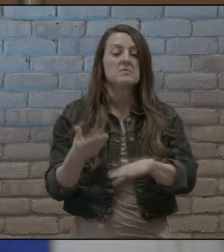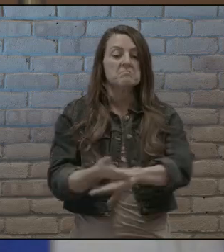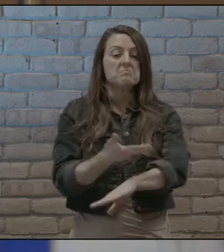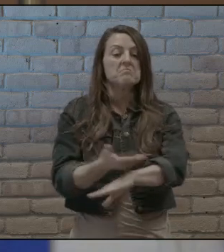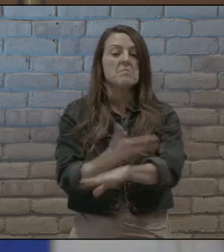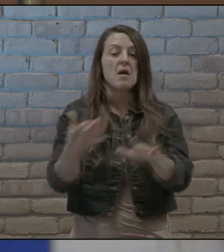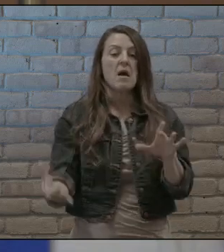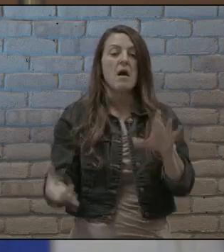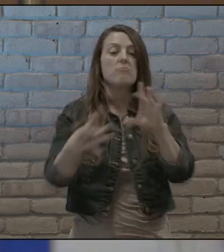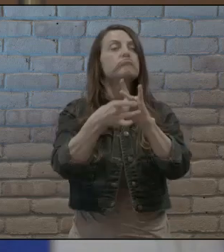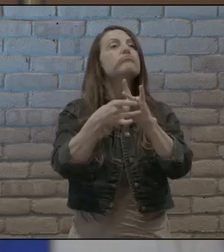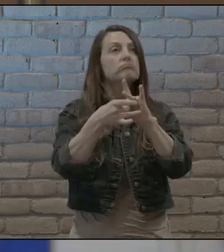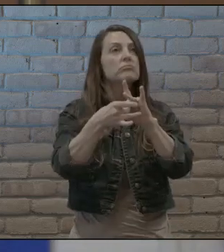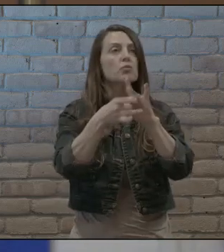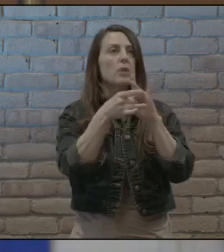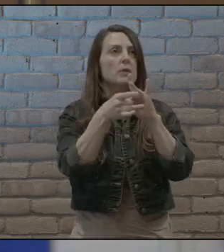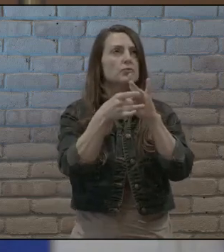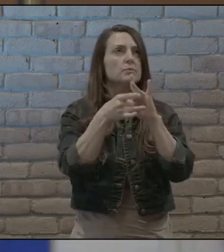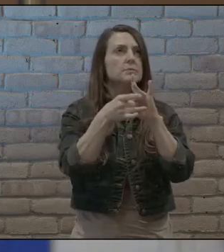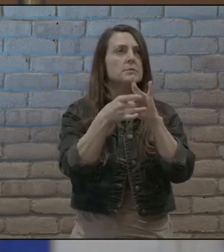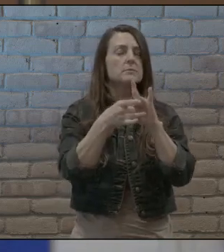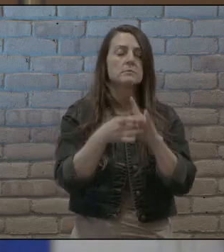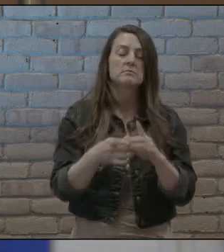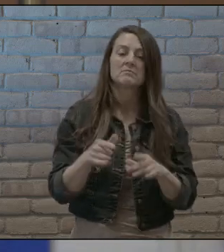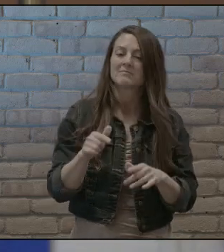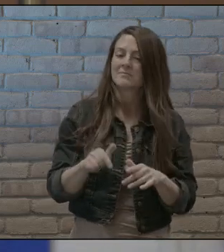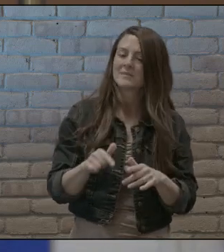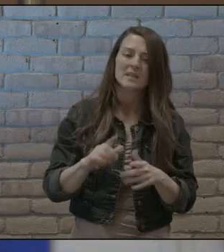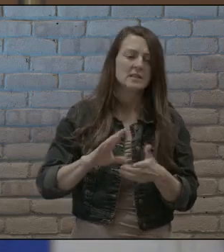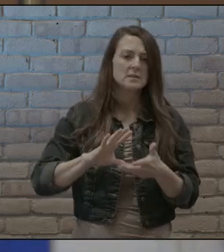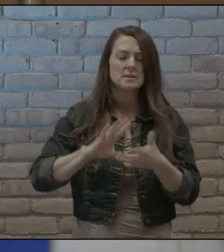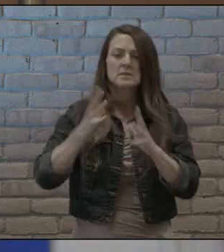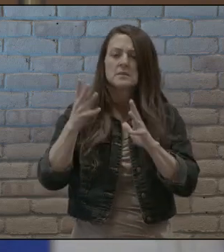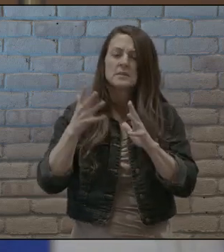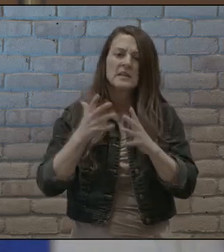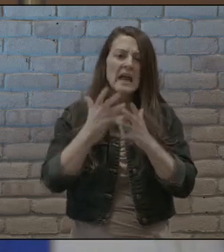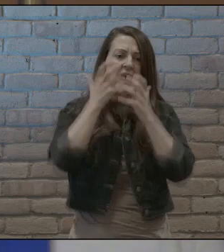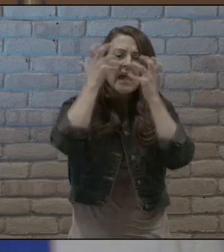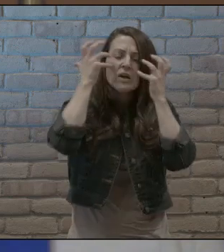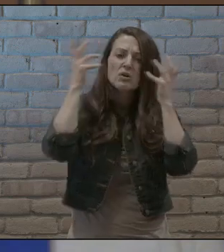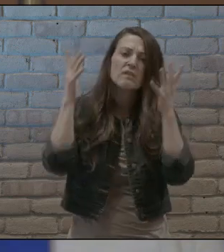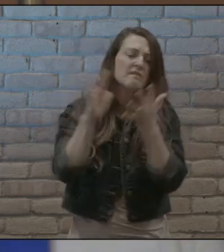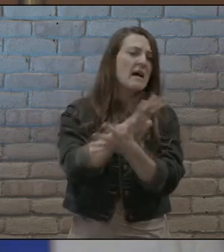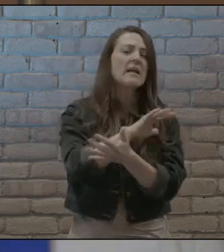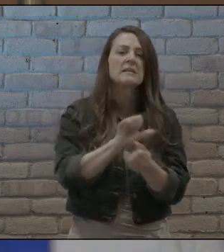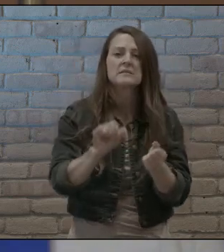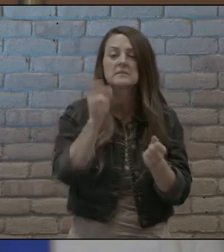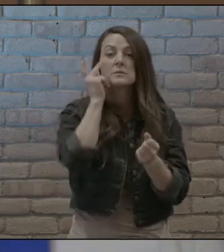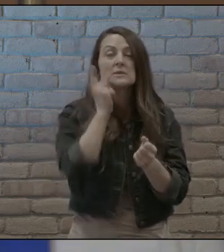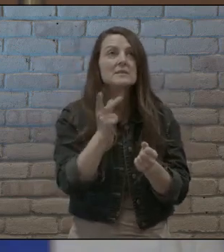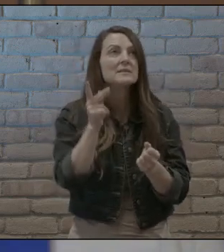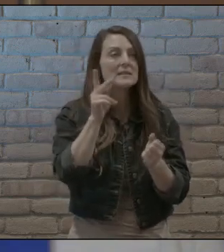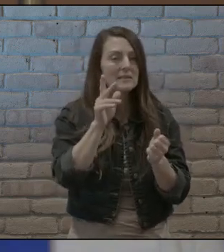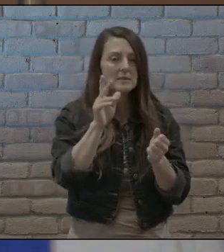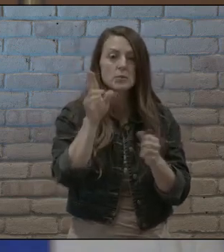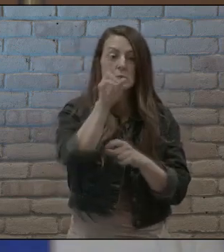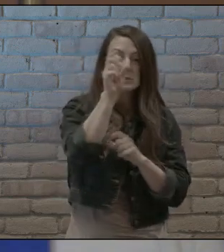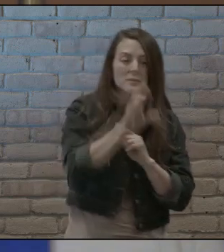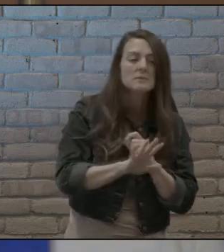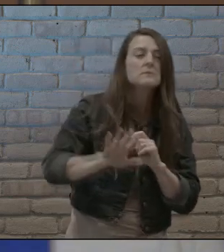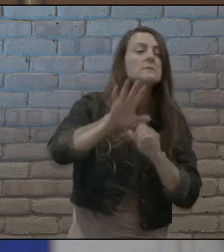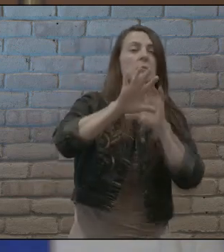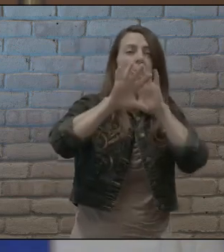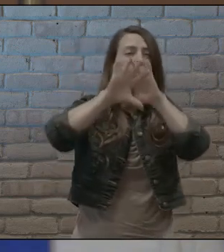the midst of uncertainty, in the midst of anger and violence that we see in our nation and around the world, God,